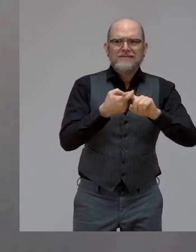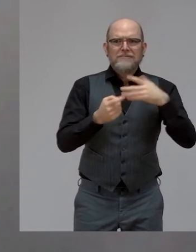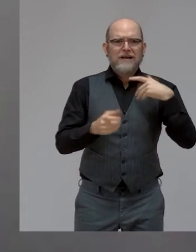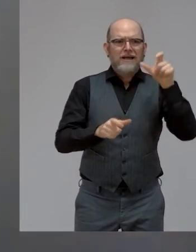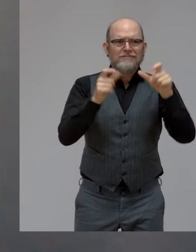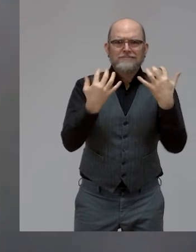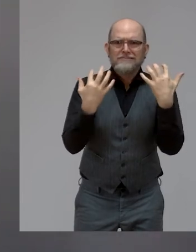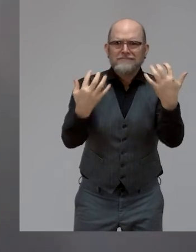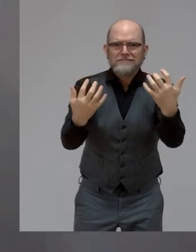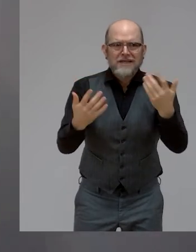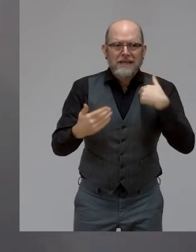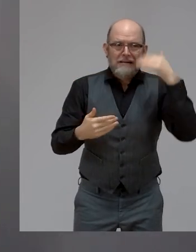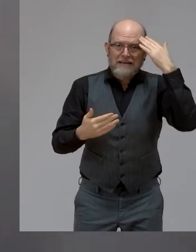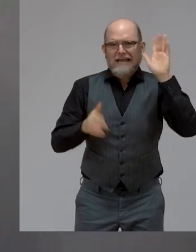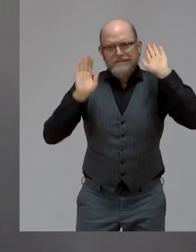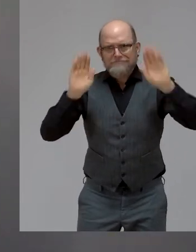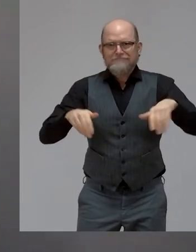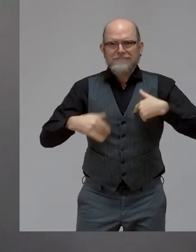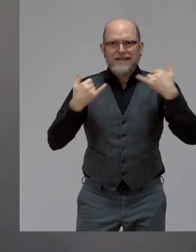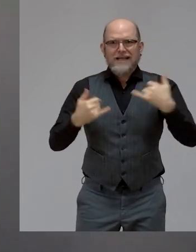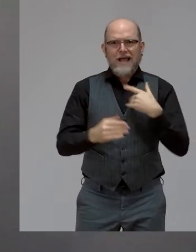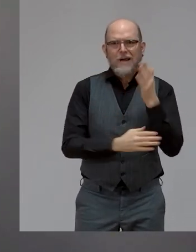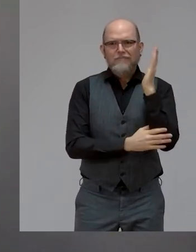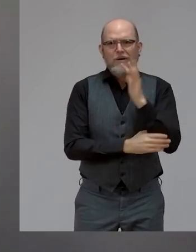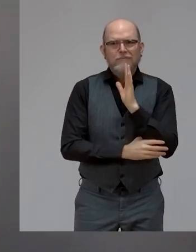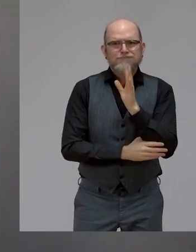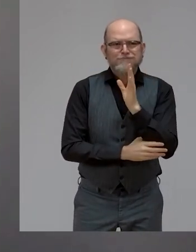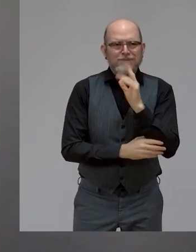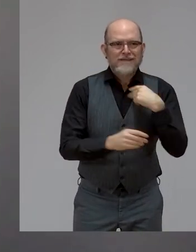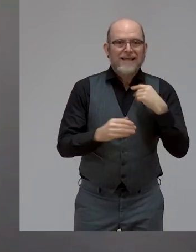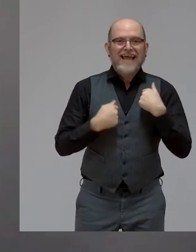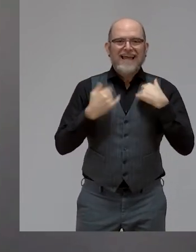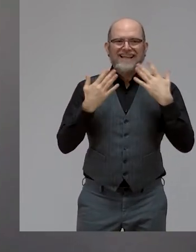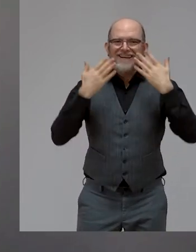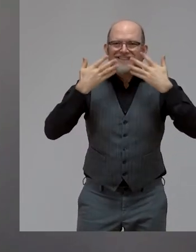we all do. But I'm giving everybody a big smile.